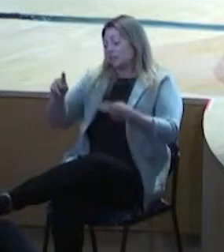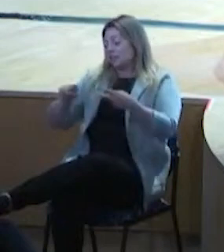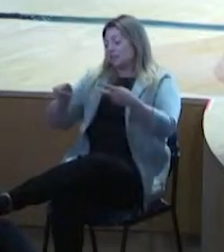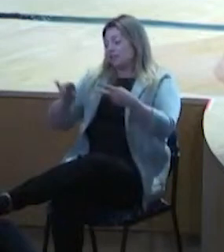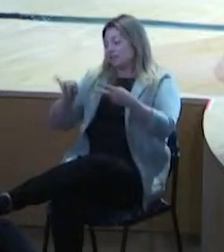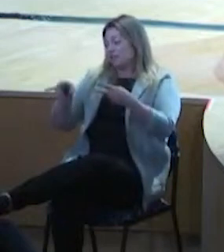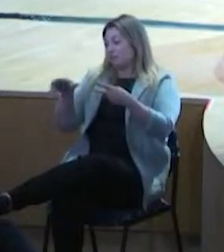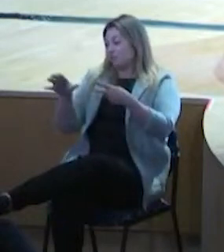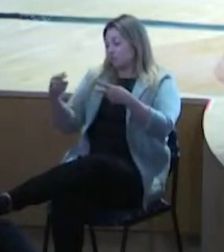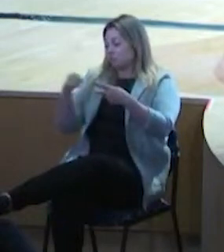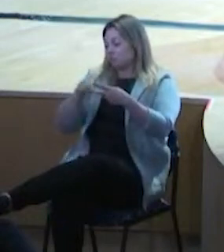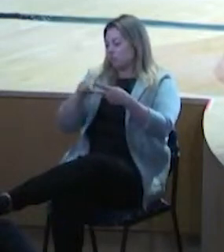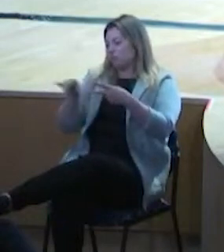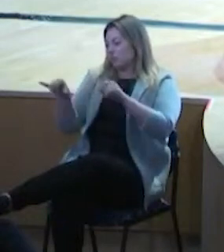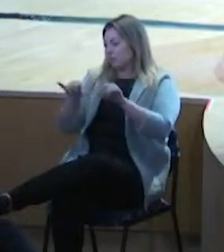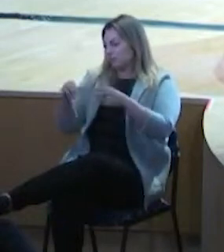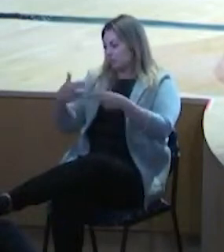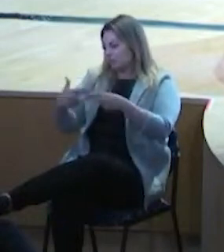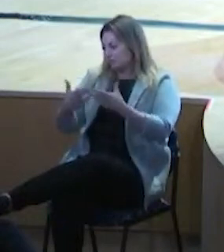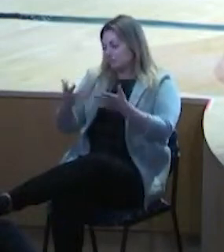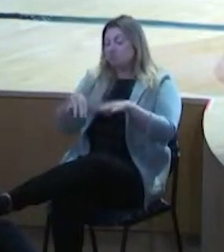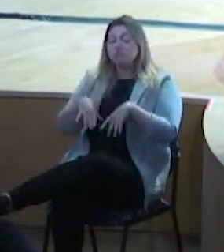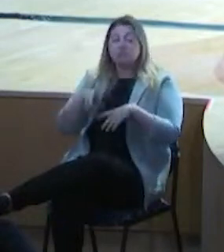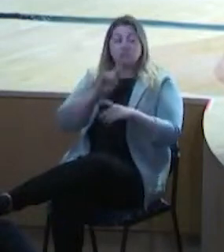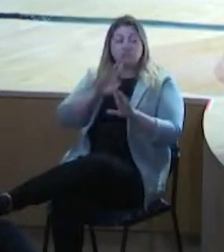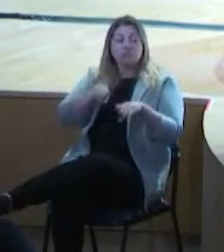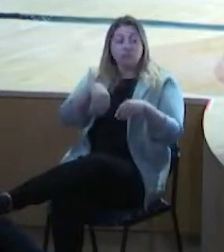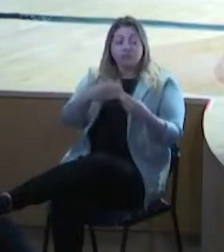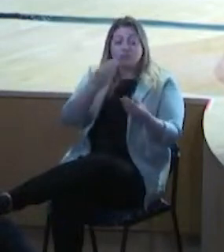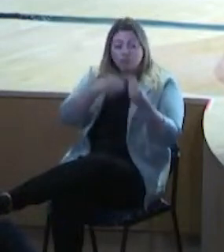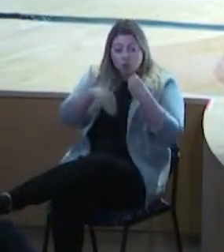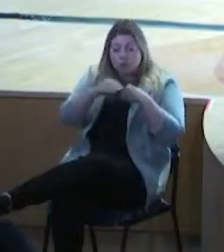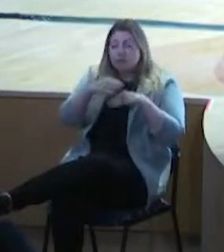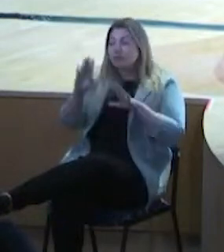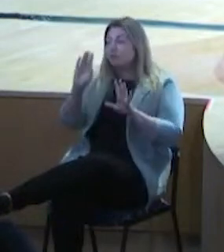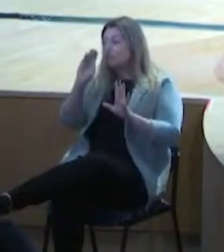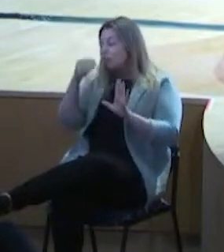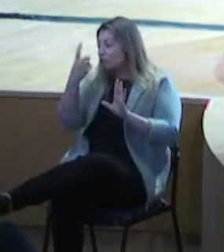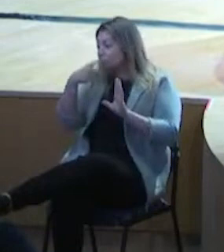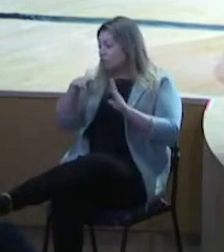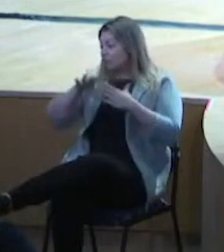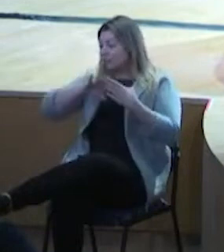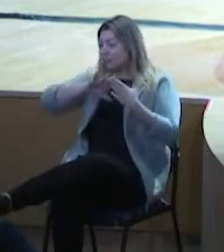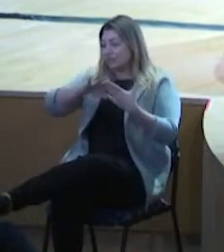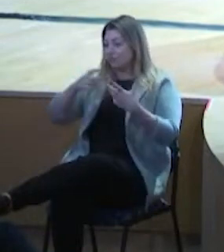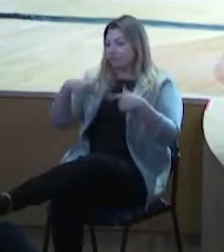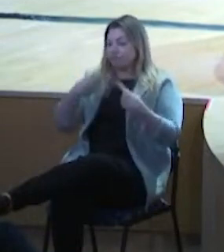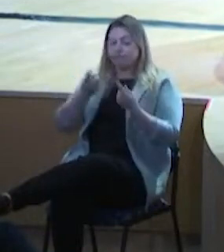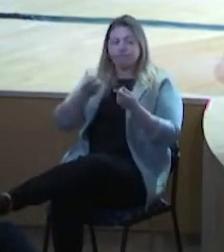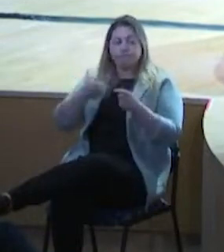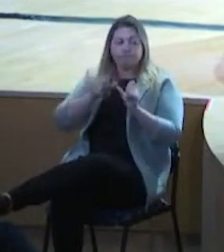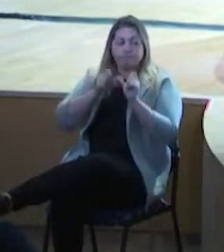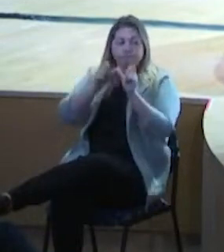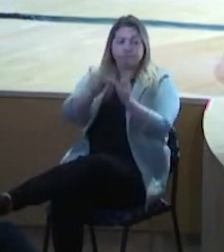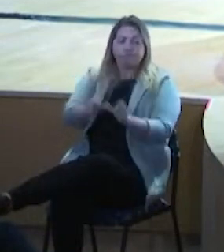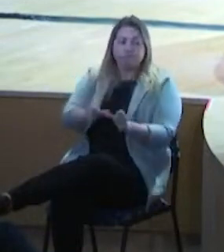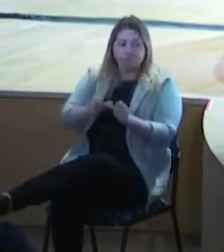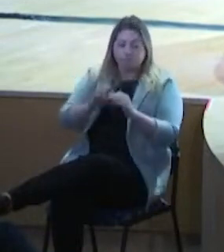hydrology and food and also flowers to the city that has been resisting for more